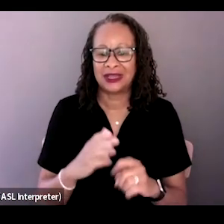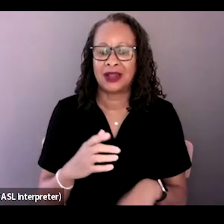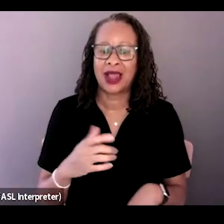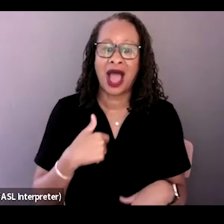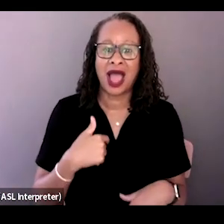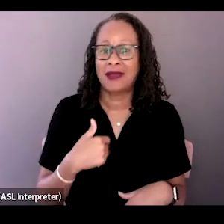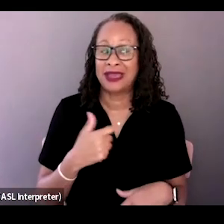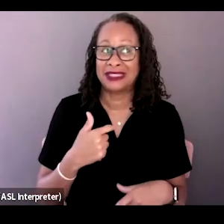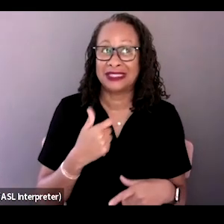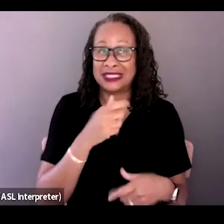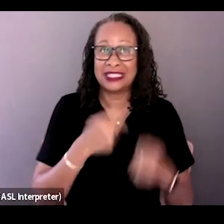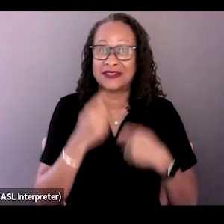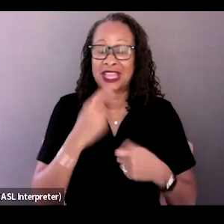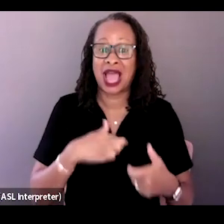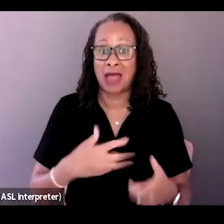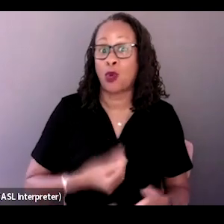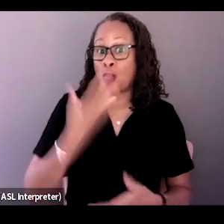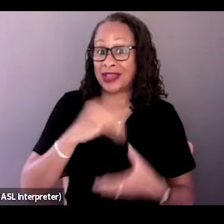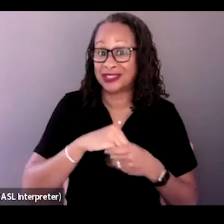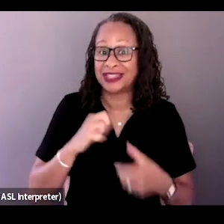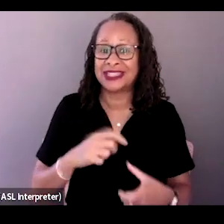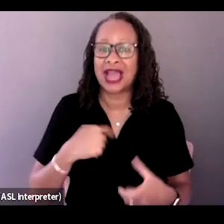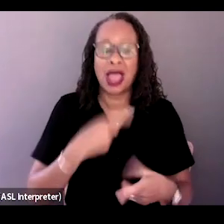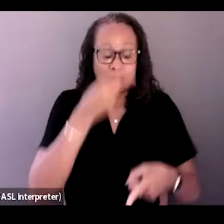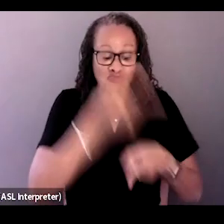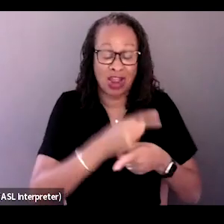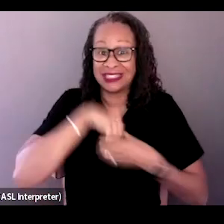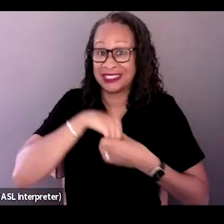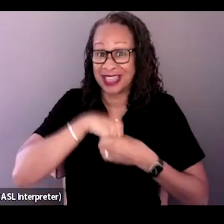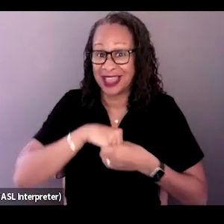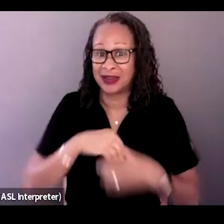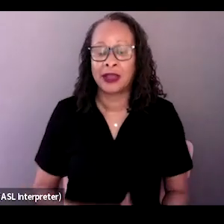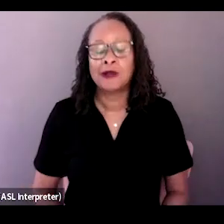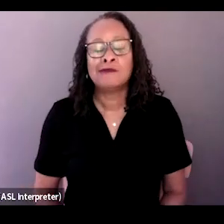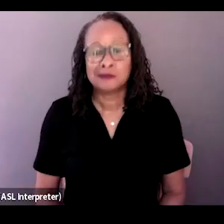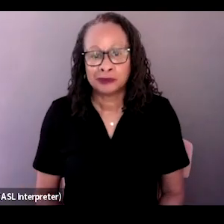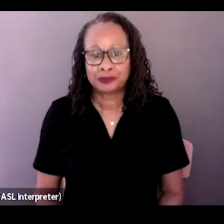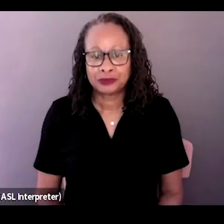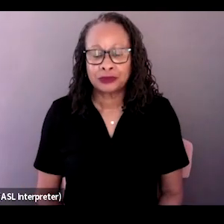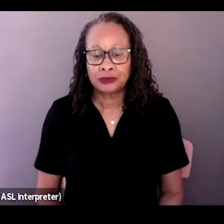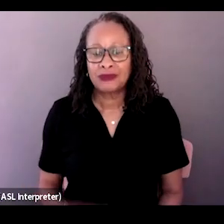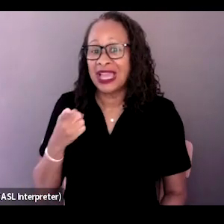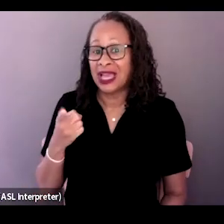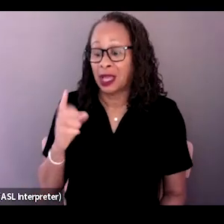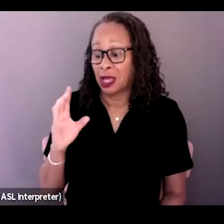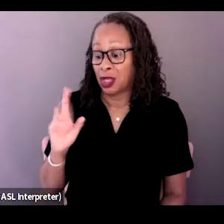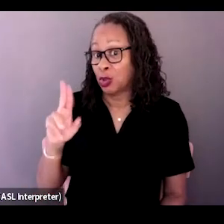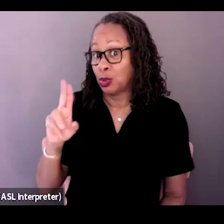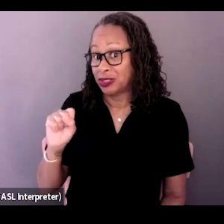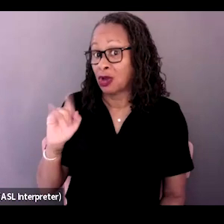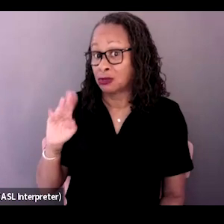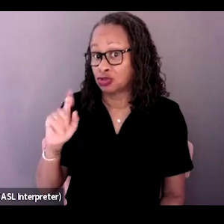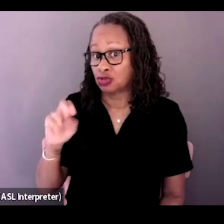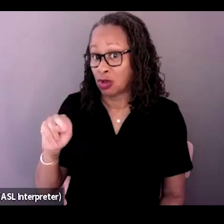inside. It's very subtle, but it's so much more appropriate. And so he was there for almost a year, traveling in Africa,